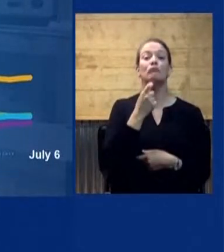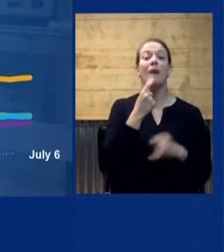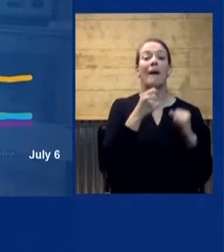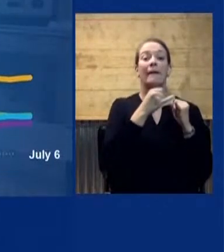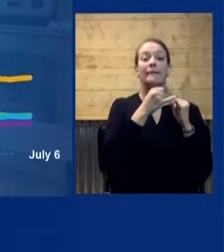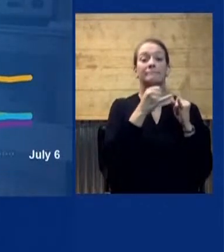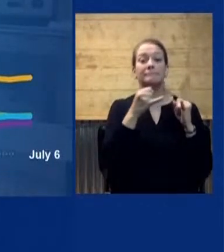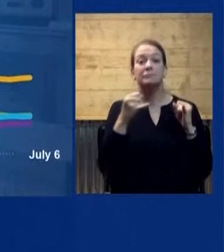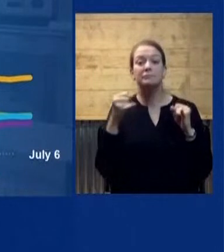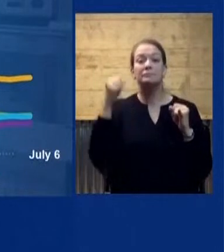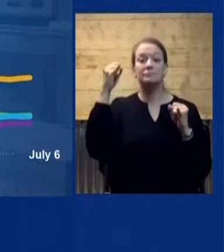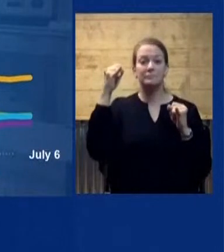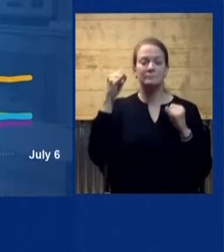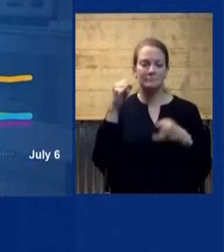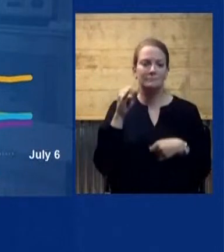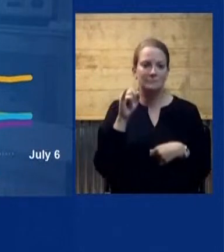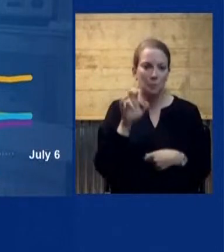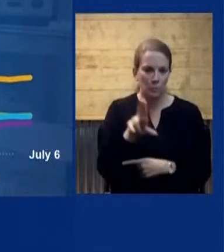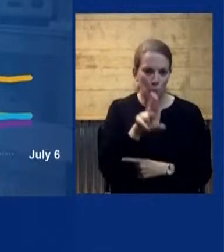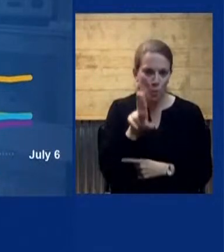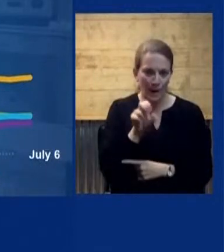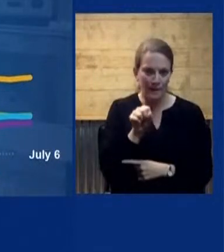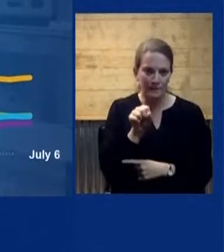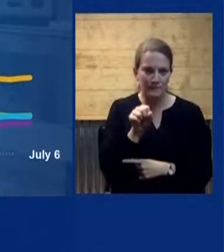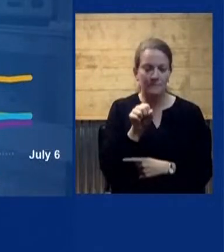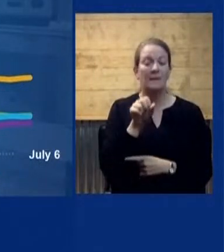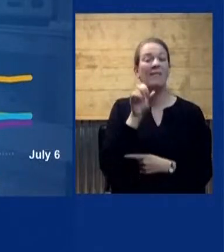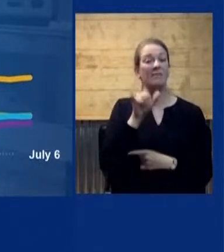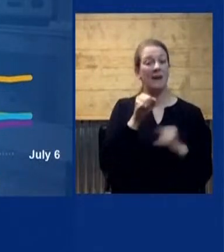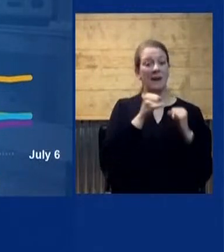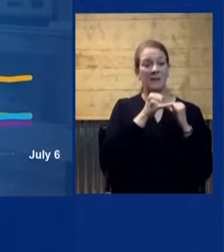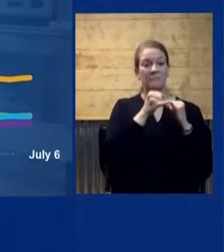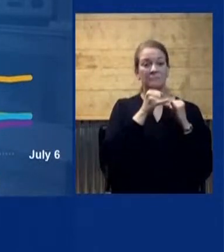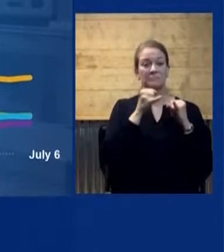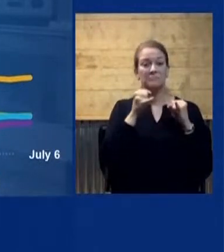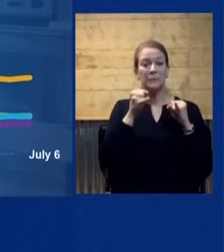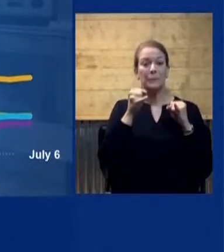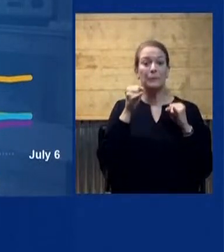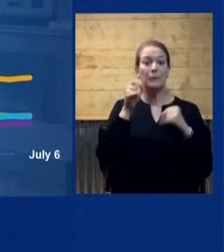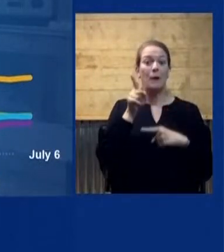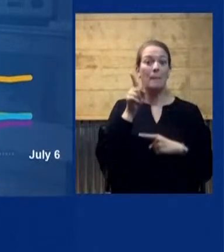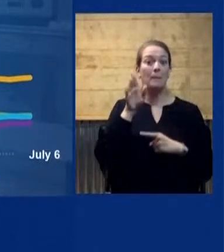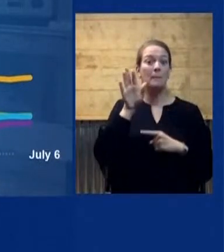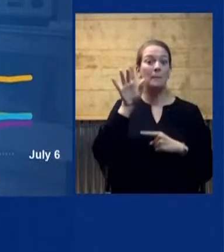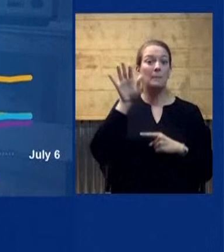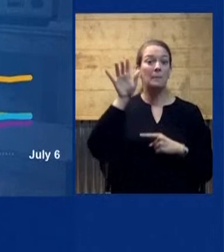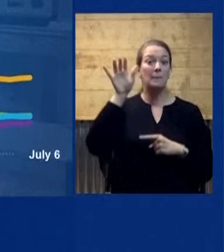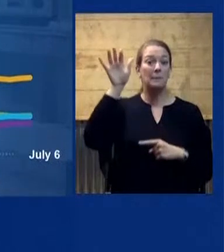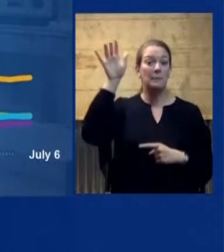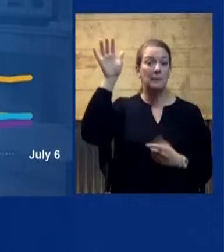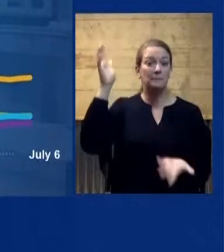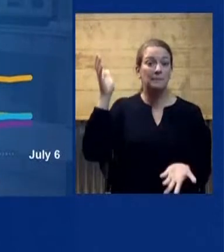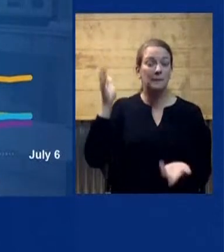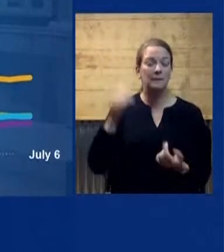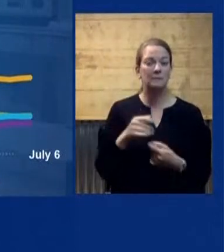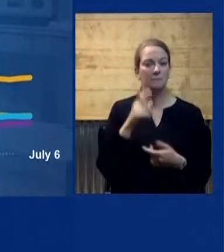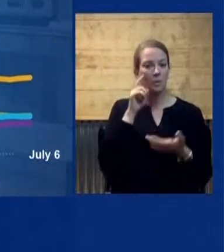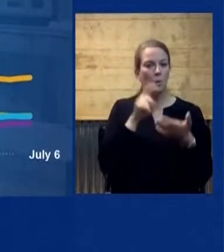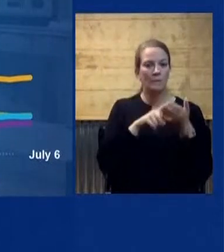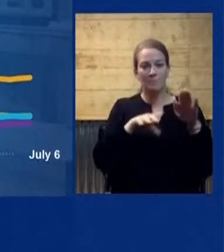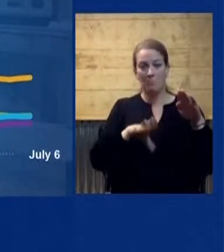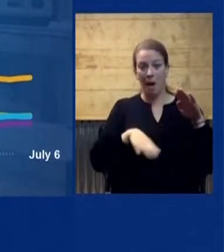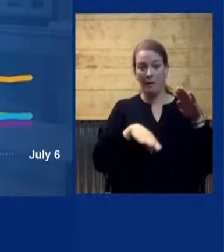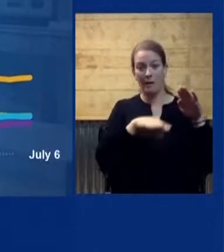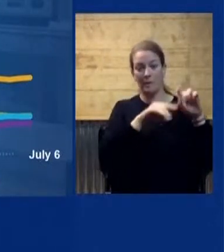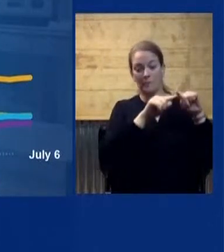And that red line is going up. Look at the lines on the bottom.